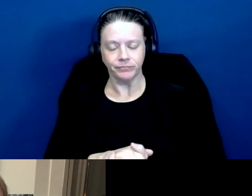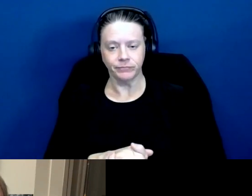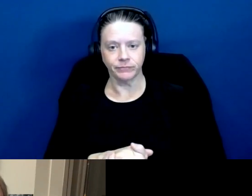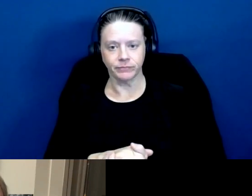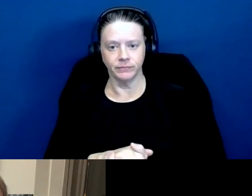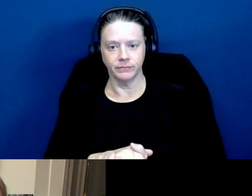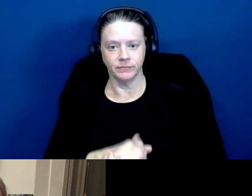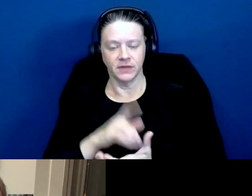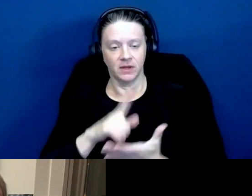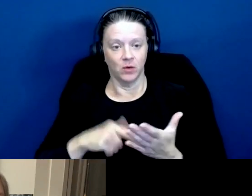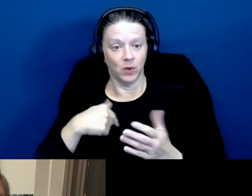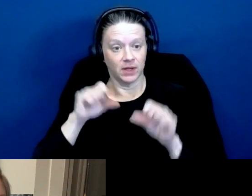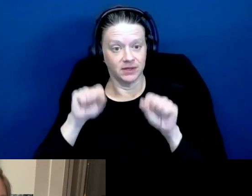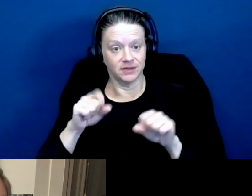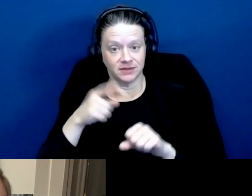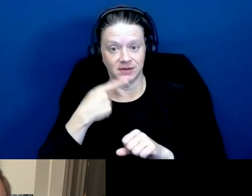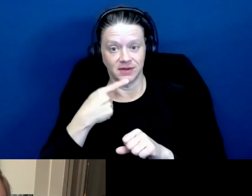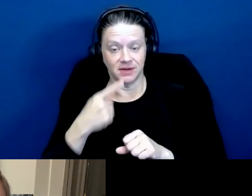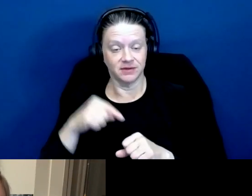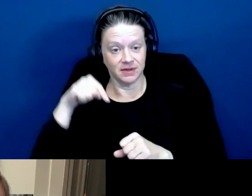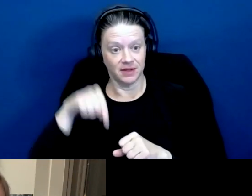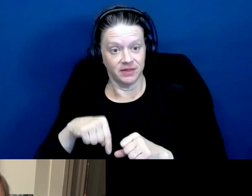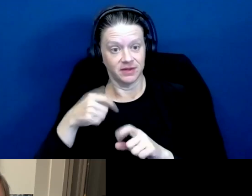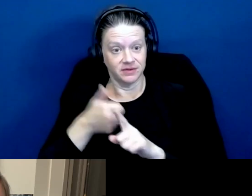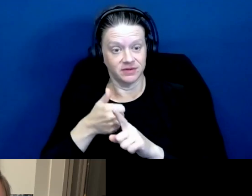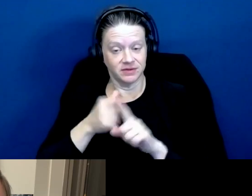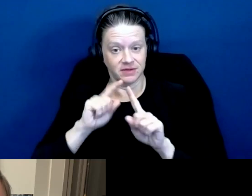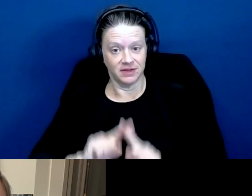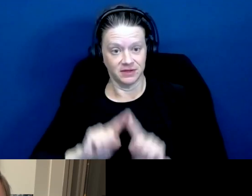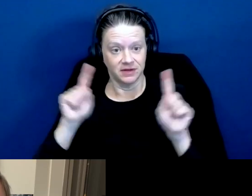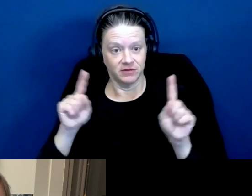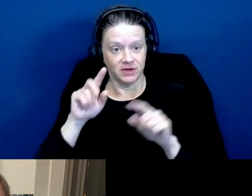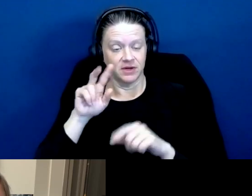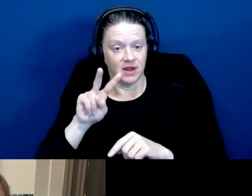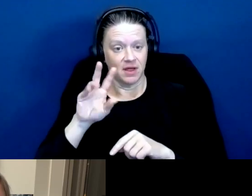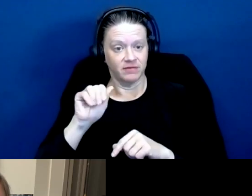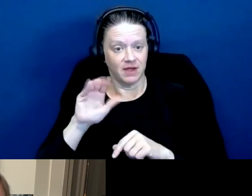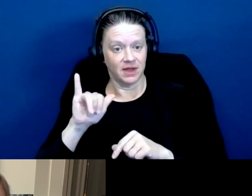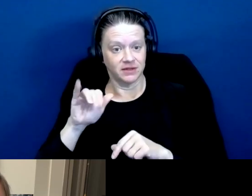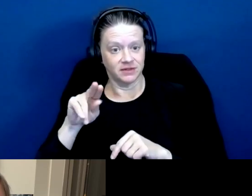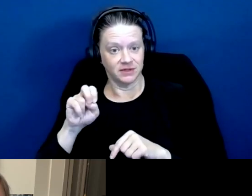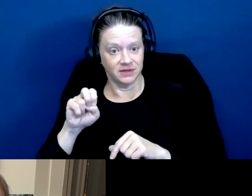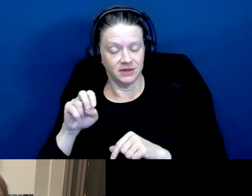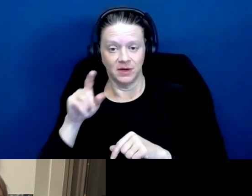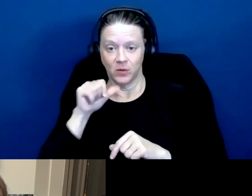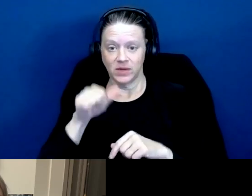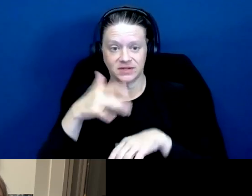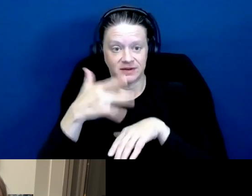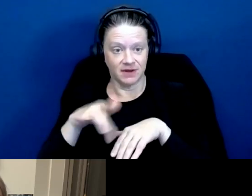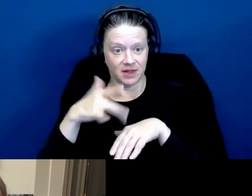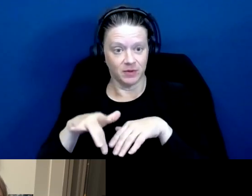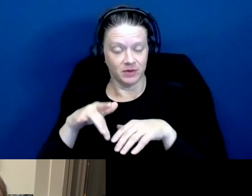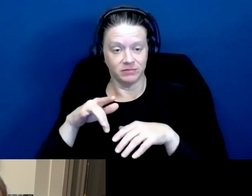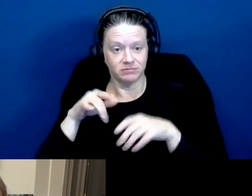What I can say is that this is a different vaccine because the COVID-19 vaccine wasn't available at that other